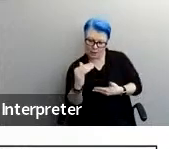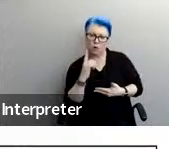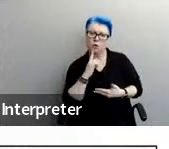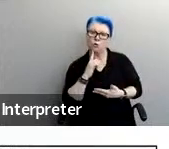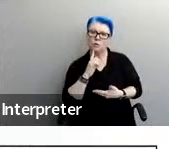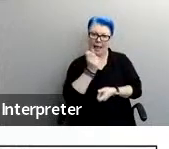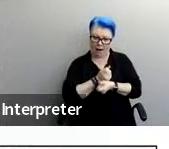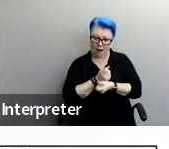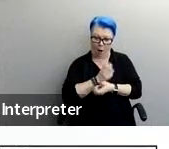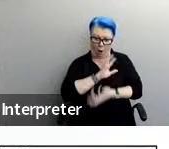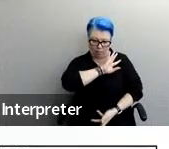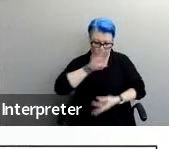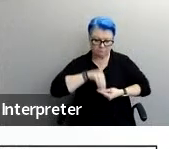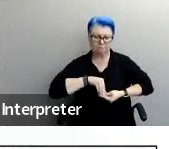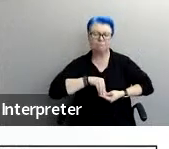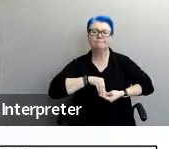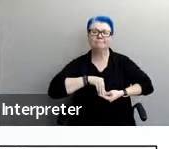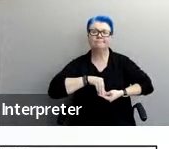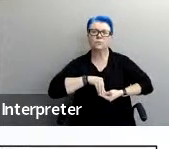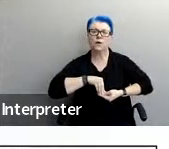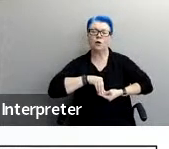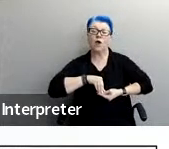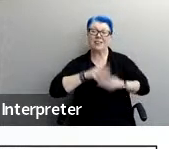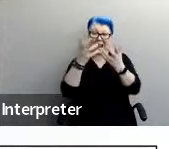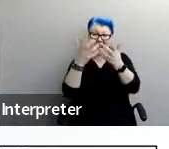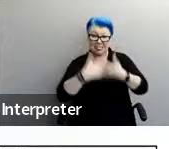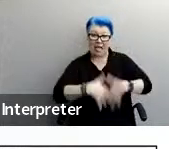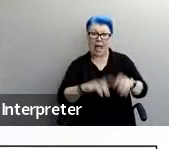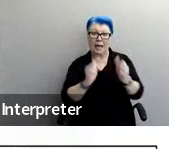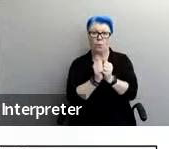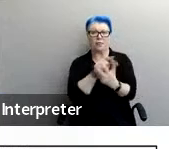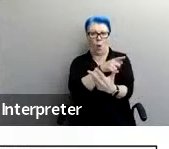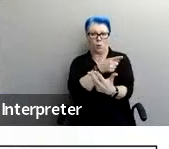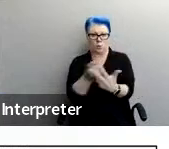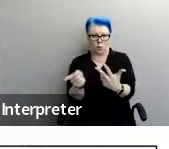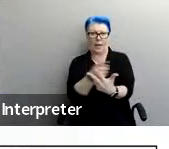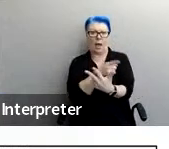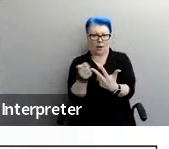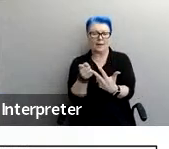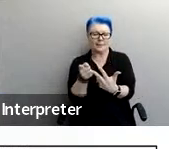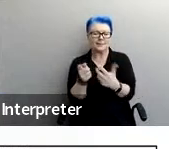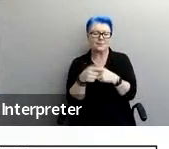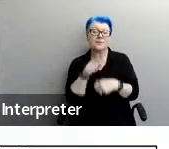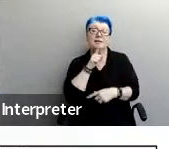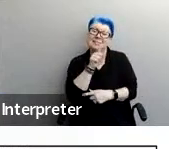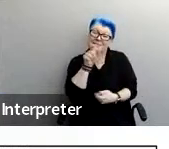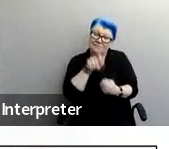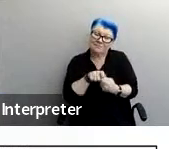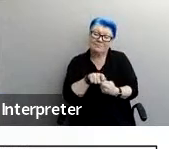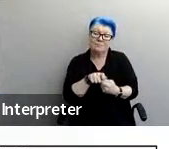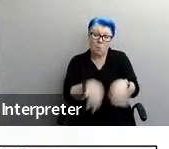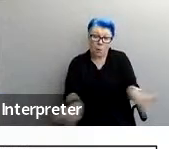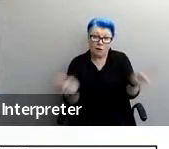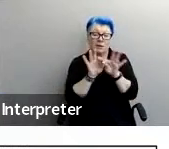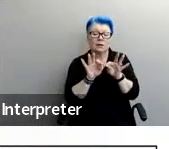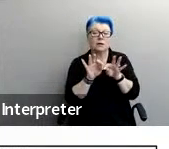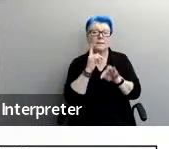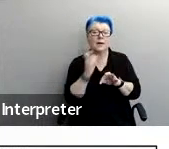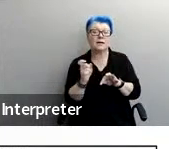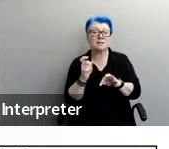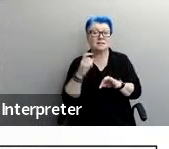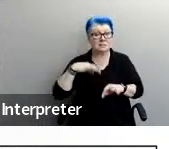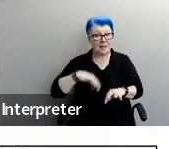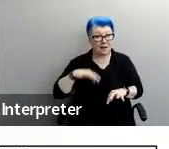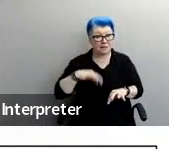evidence-based practices that align with those 3 areas. It is particularly important because it brings benefits